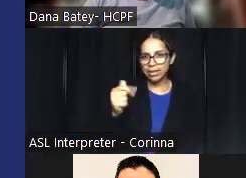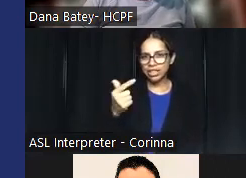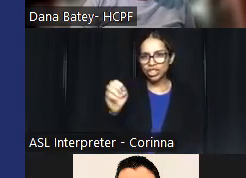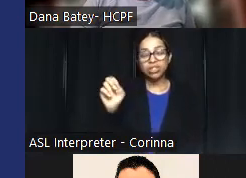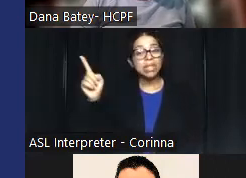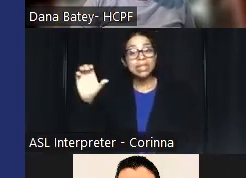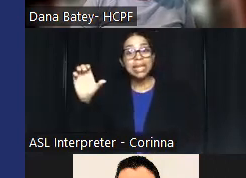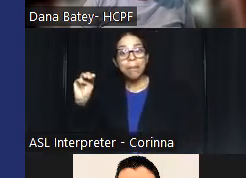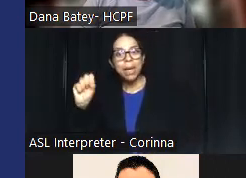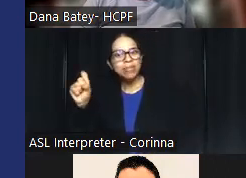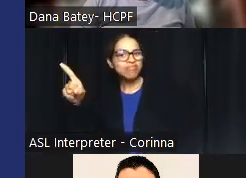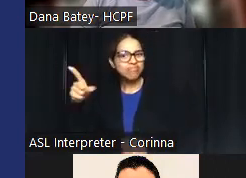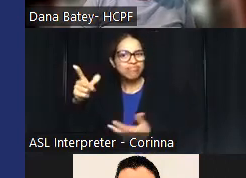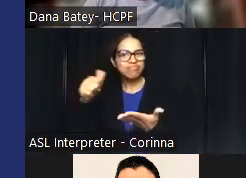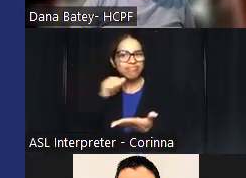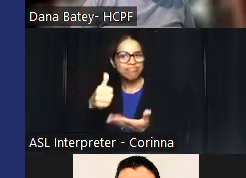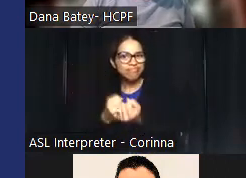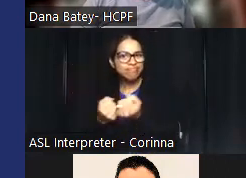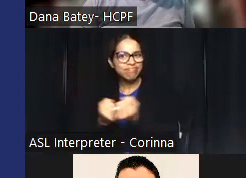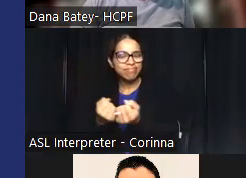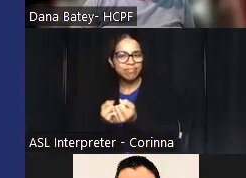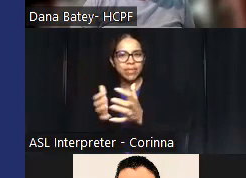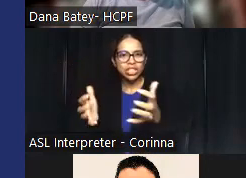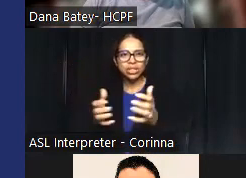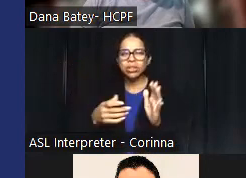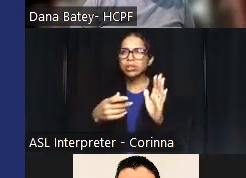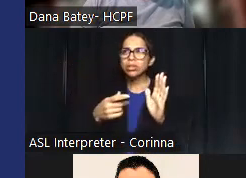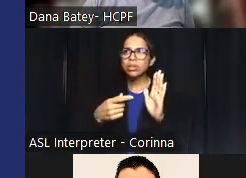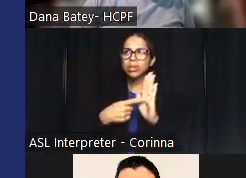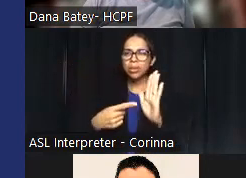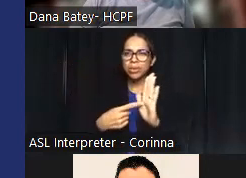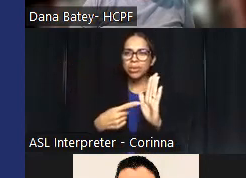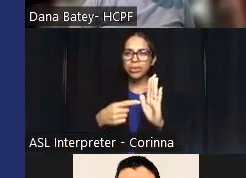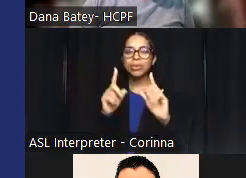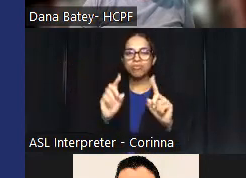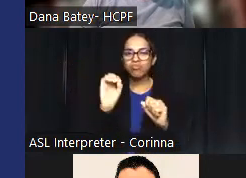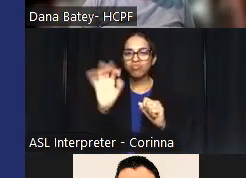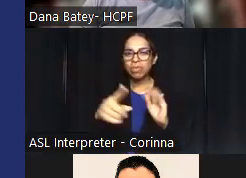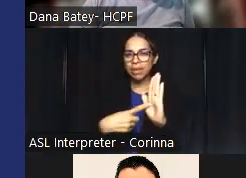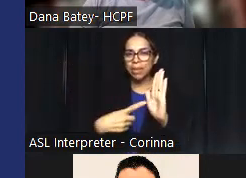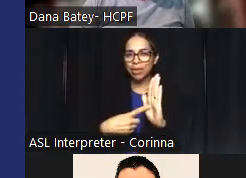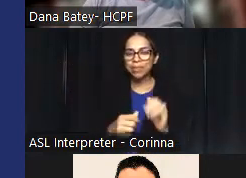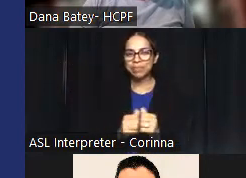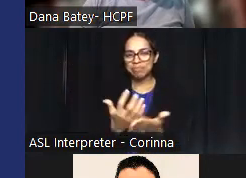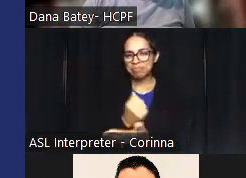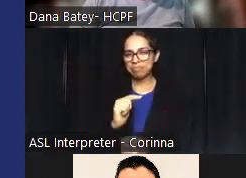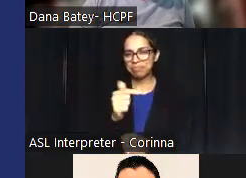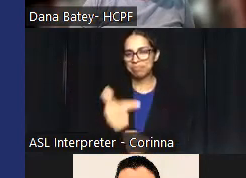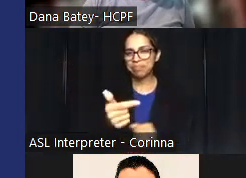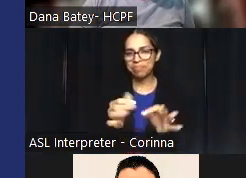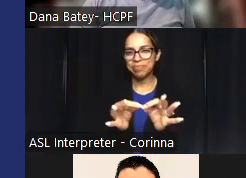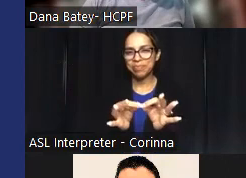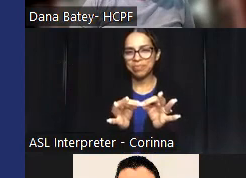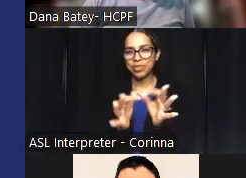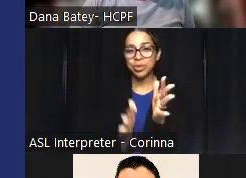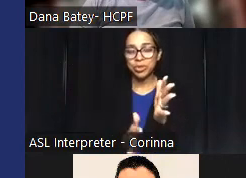it. So for example, oh no, this was a different client. Here's the example. She fell off her bike and crushed